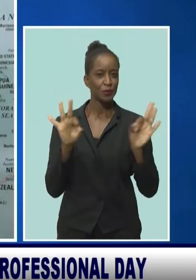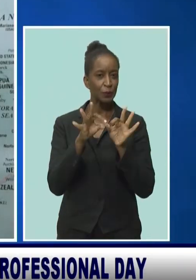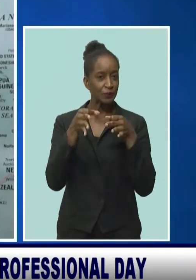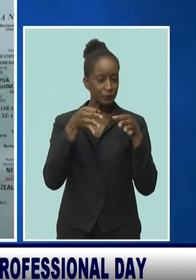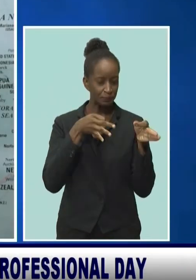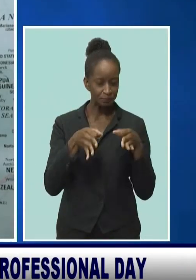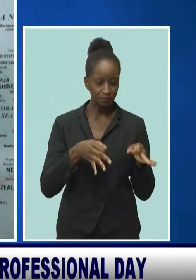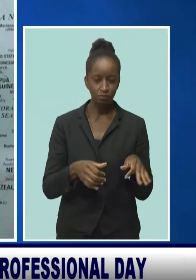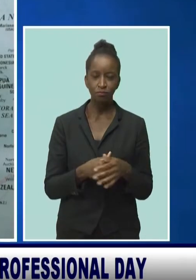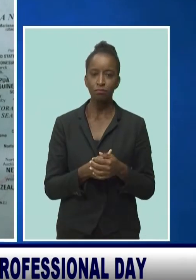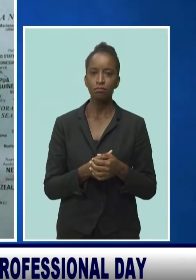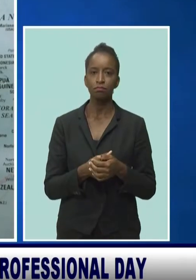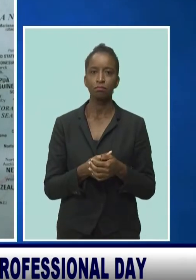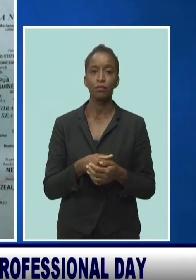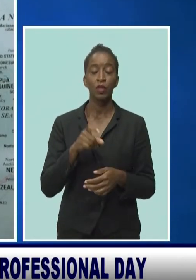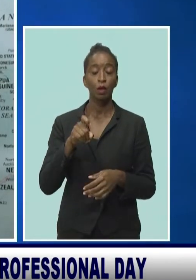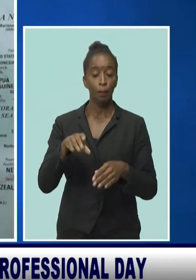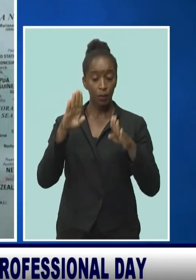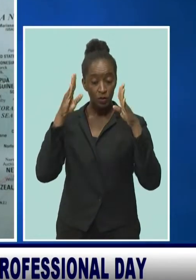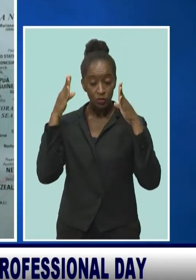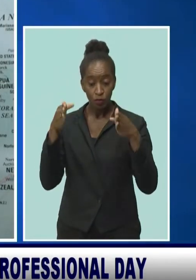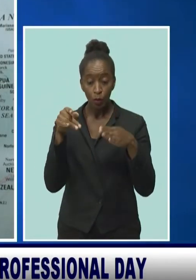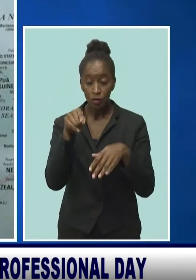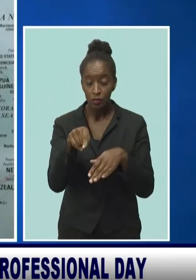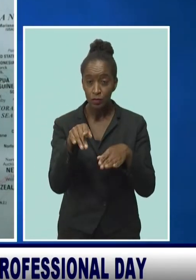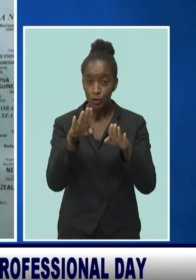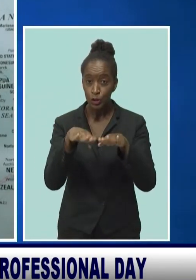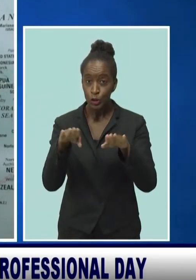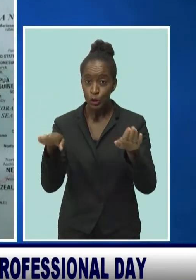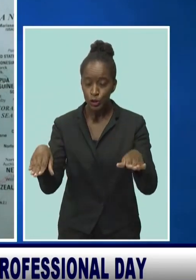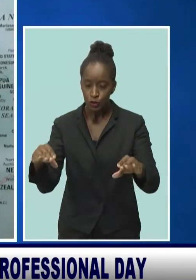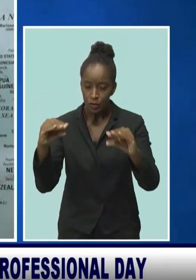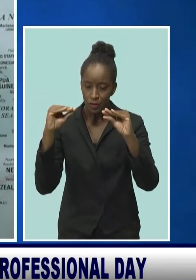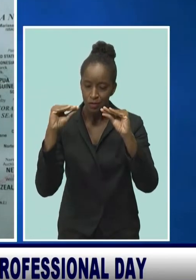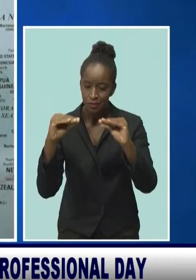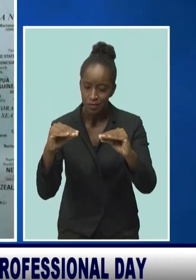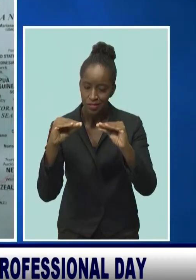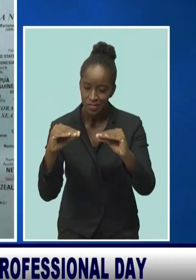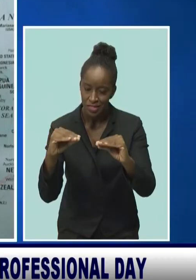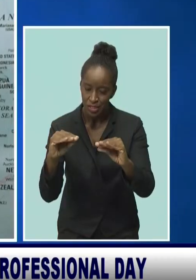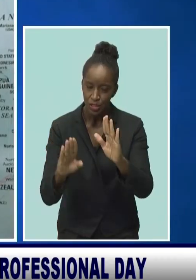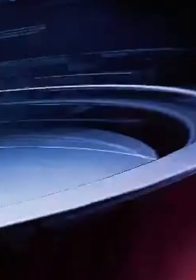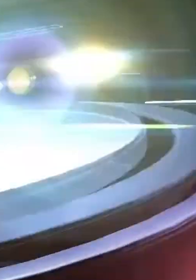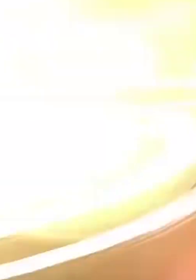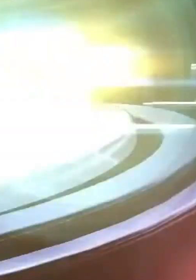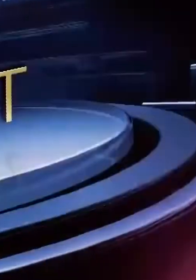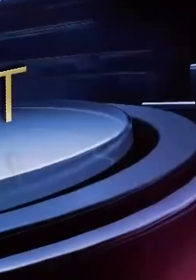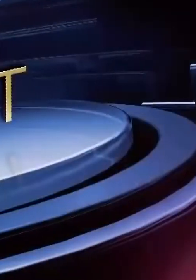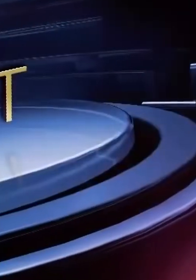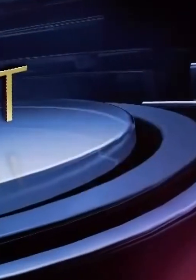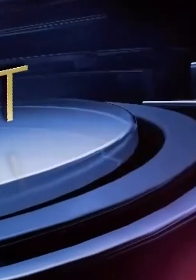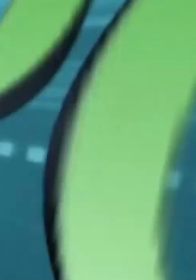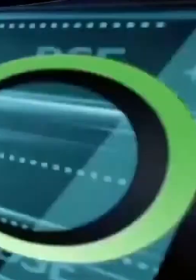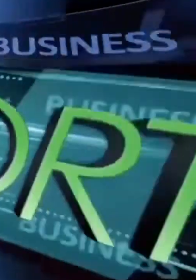must place focus on teaching the child and not just the subject.